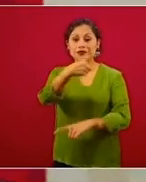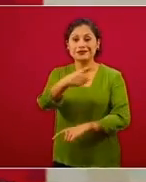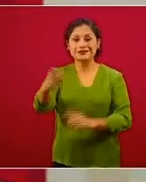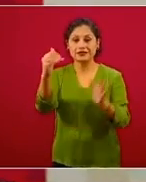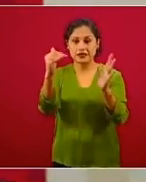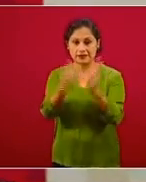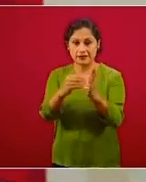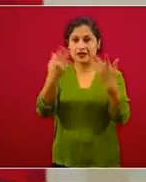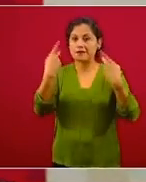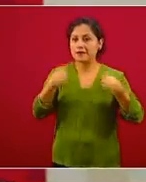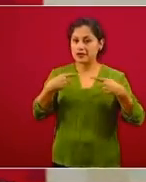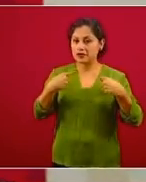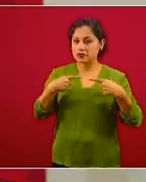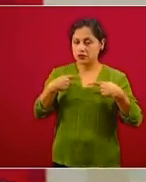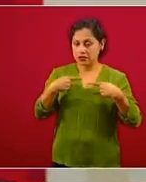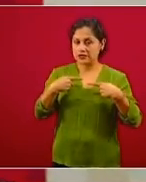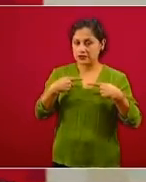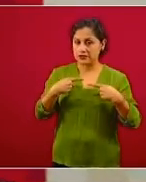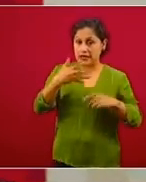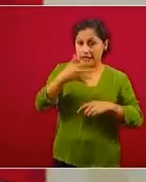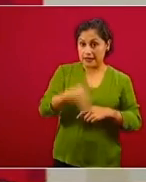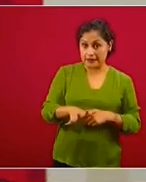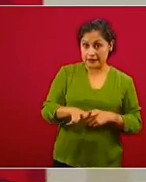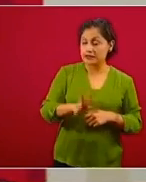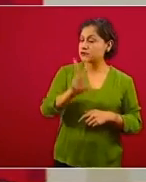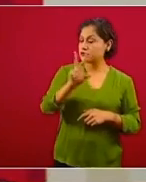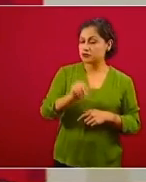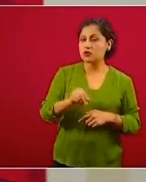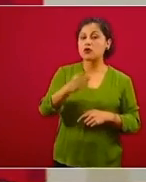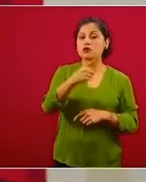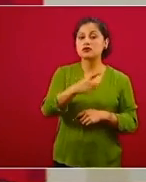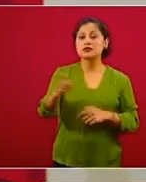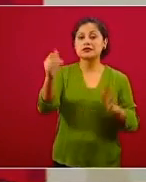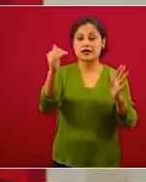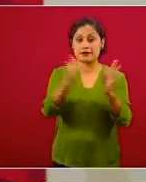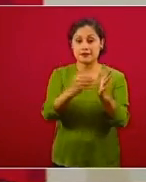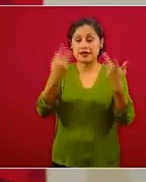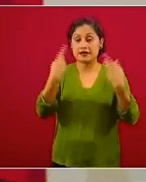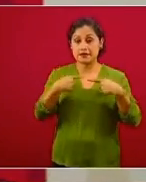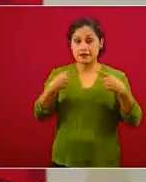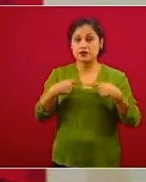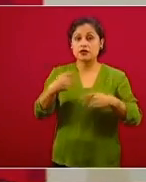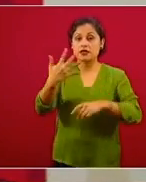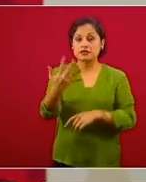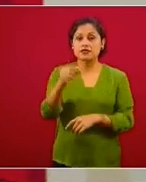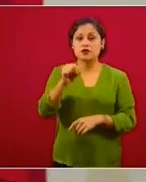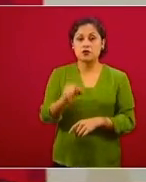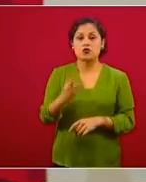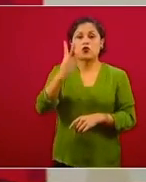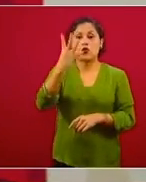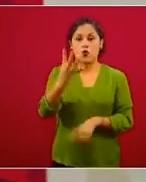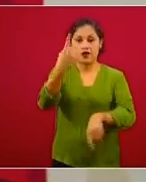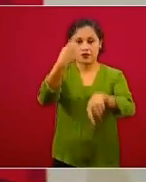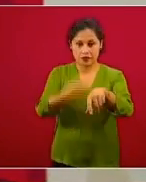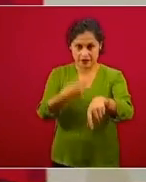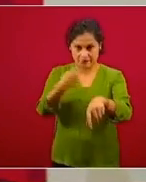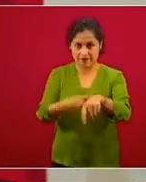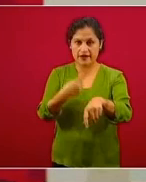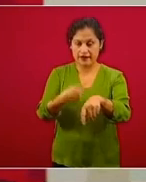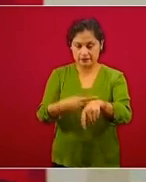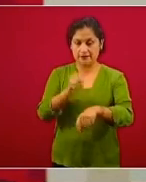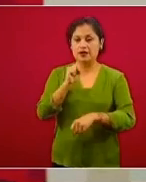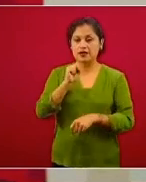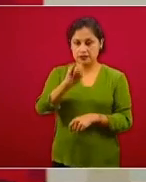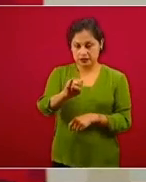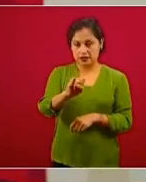cada 100,000, 100,000, 5.4 have 5.4 COVID right now. tienen COVID And en that este number has momento. been Y esta changing, cifra ha ido cambiando especially with precisamente